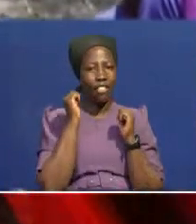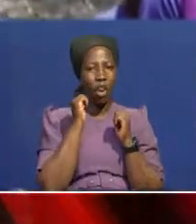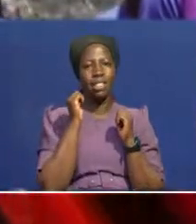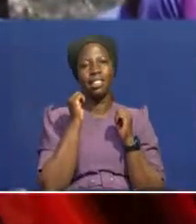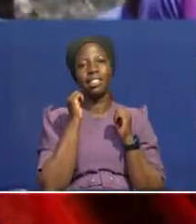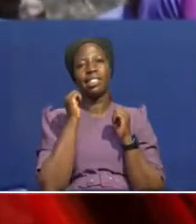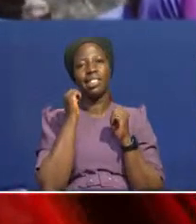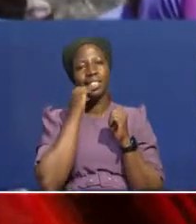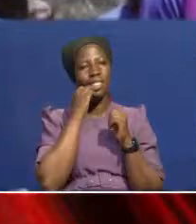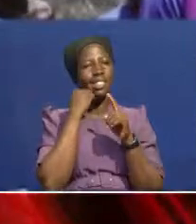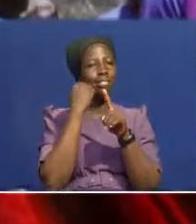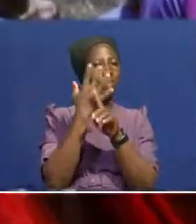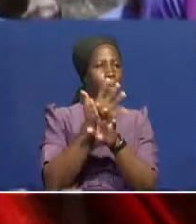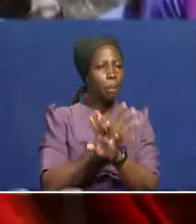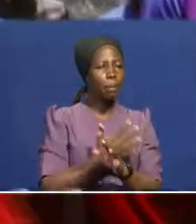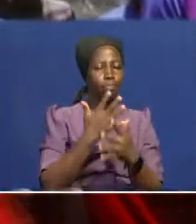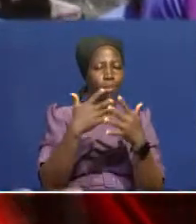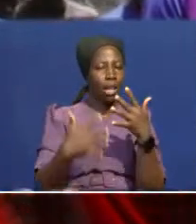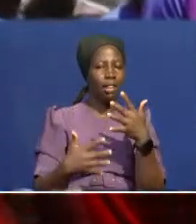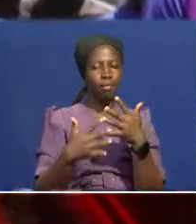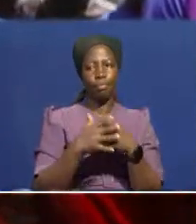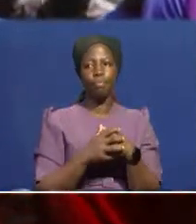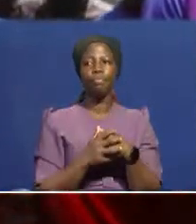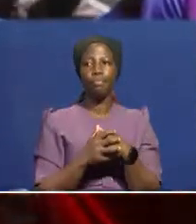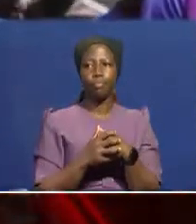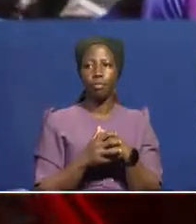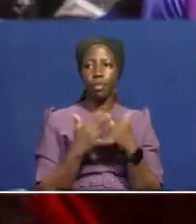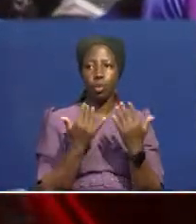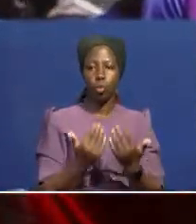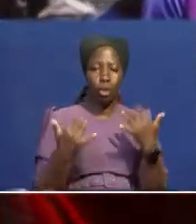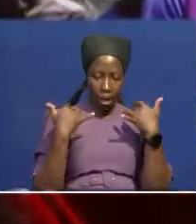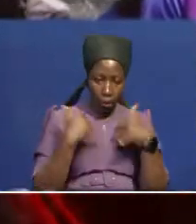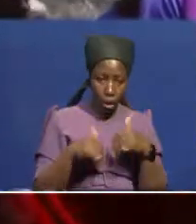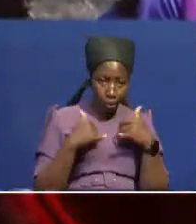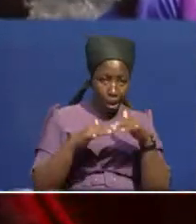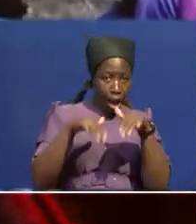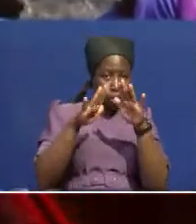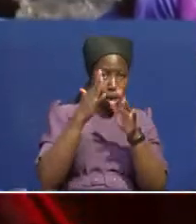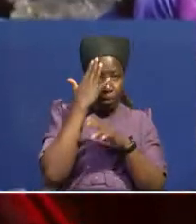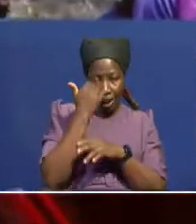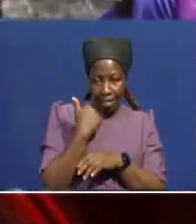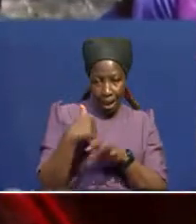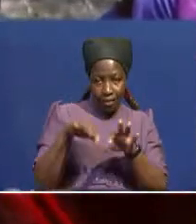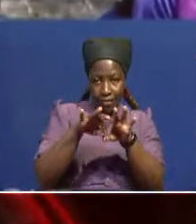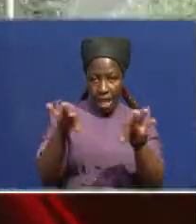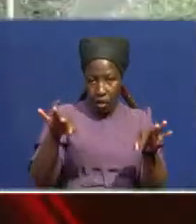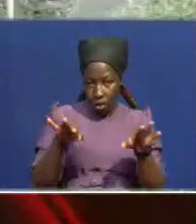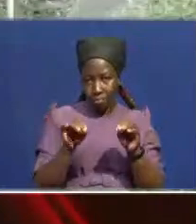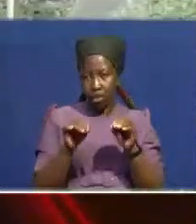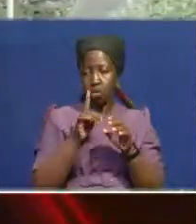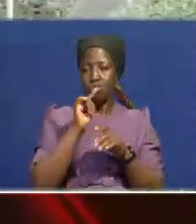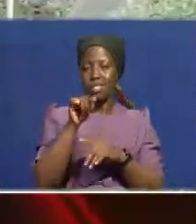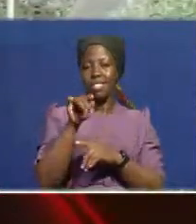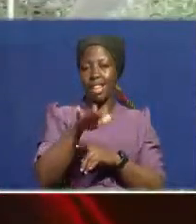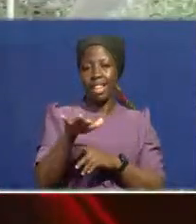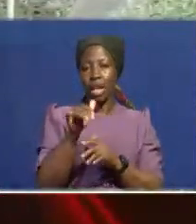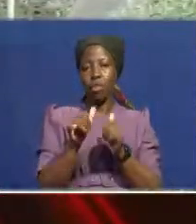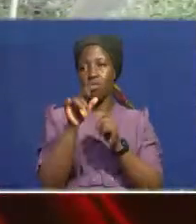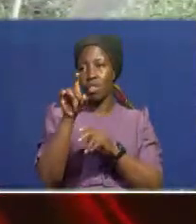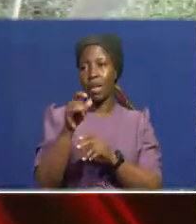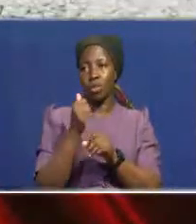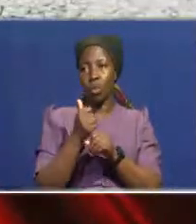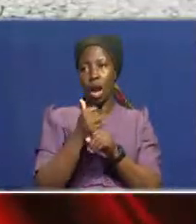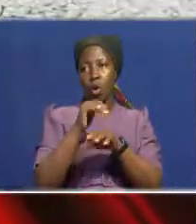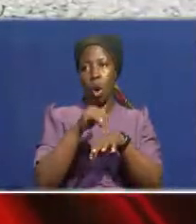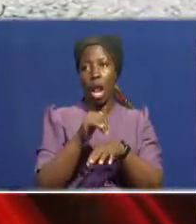this estate, they don't have major fields here. So this is a category of a drain that we must work on. Area residents